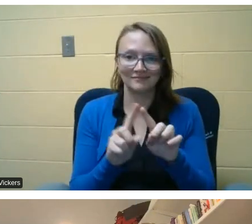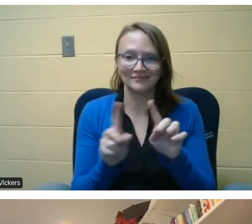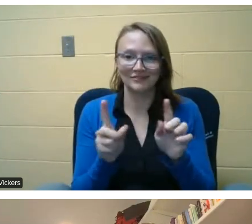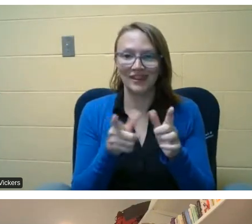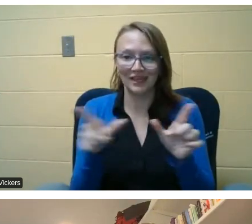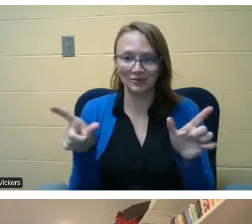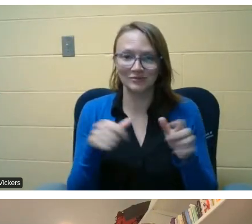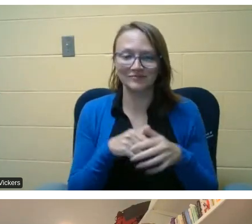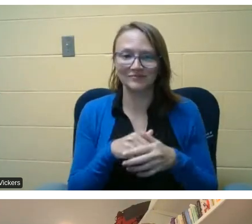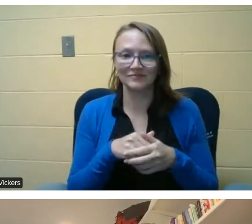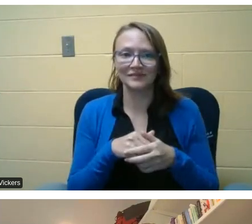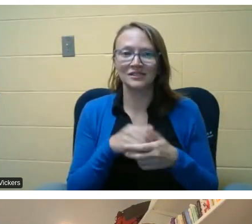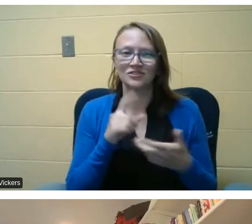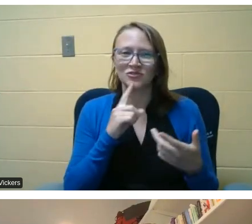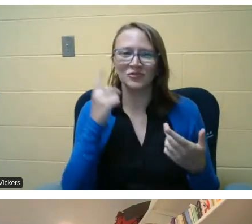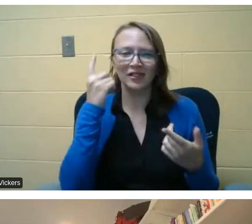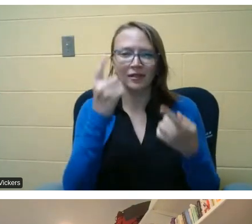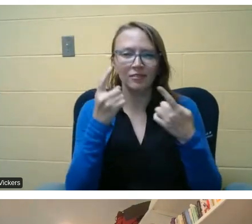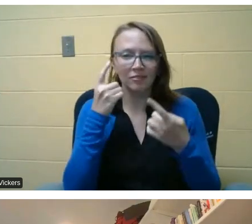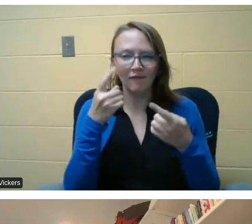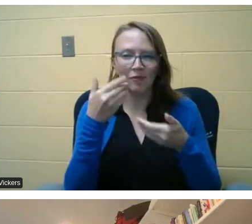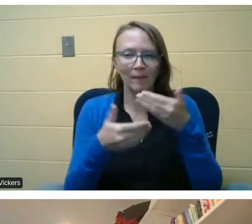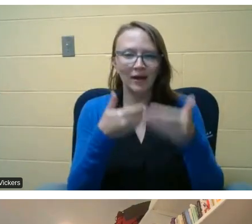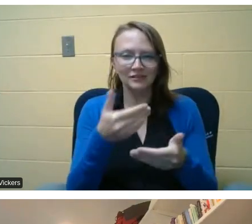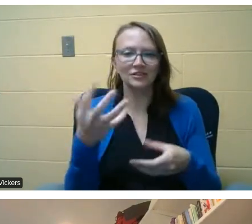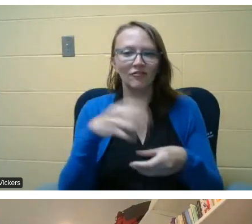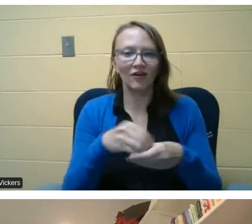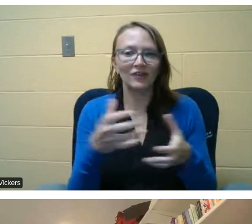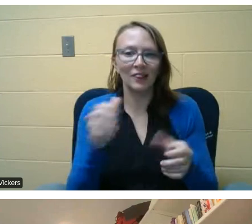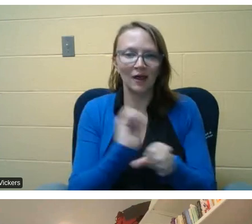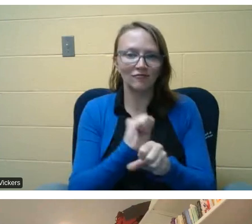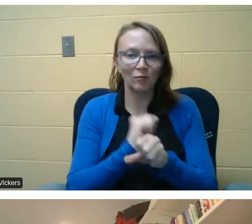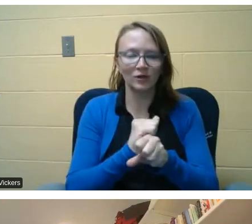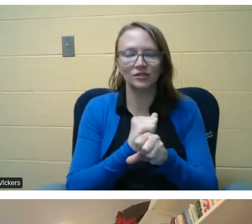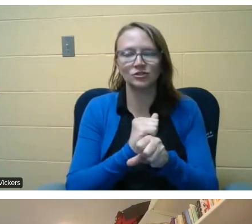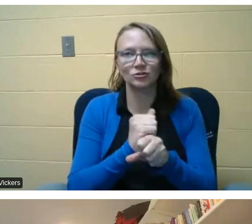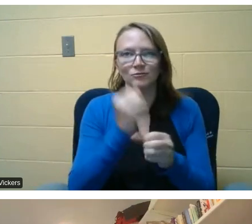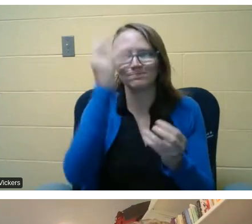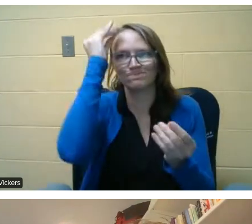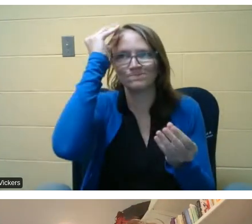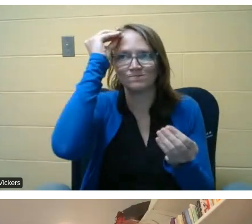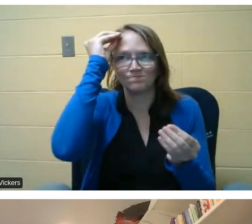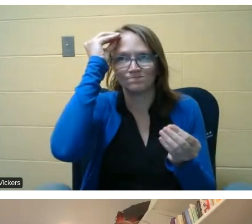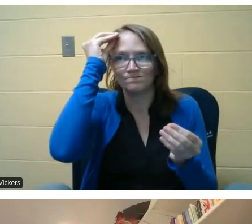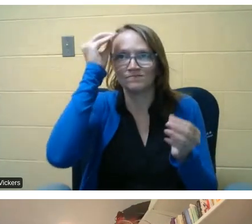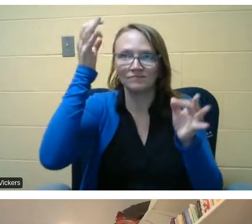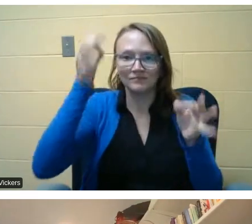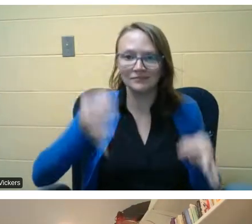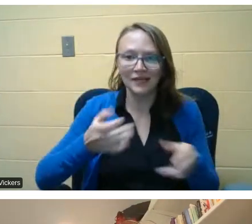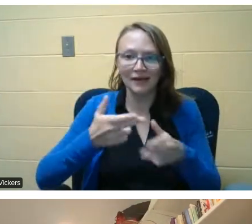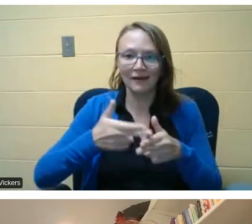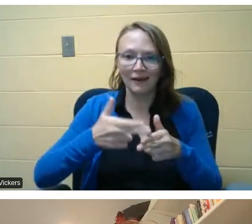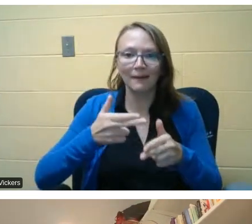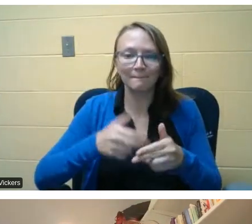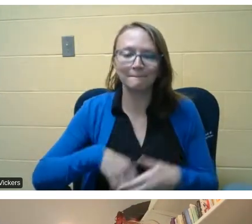like a very thoughtful process from the team. Is something I would highlight, and from our global